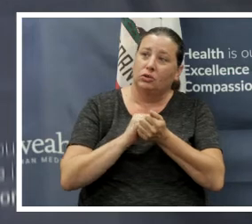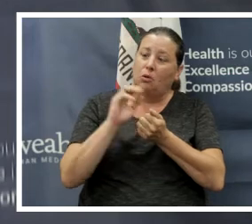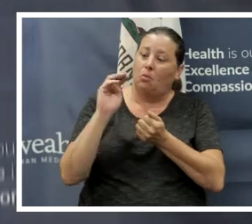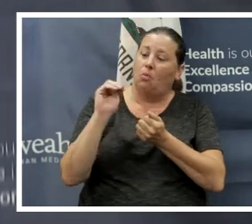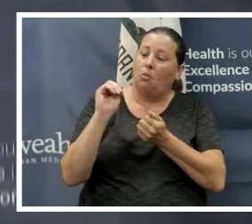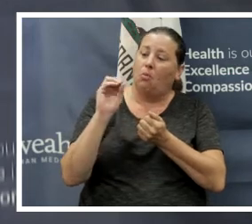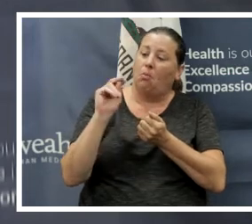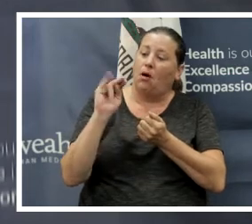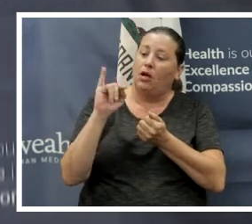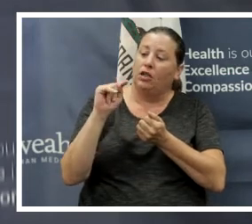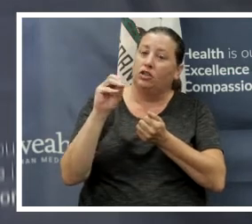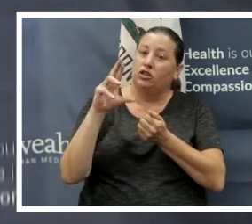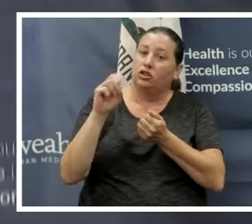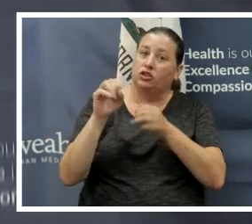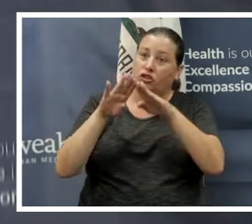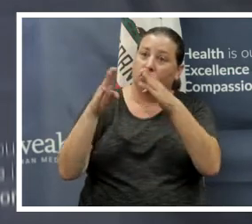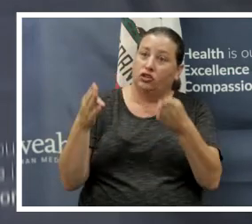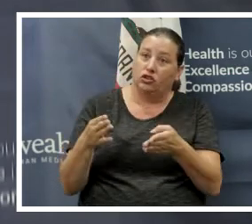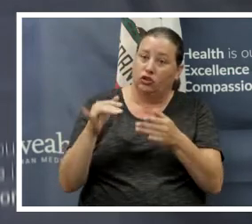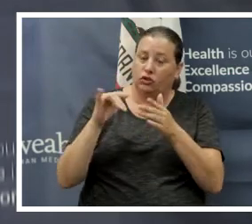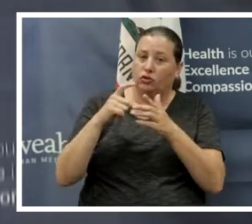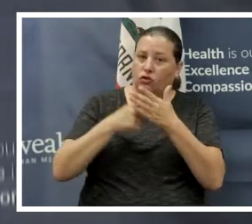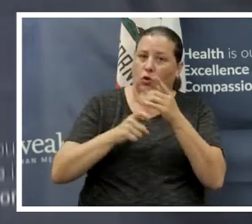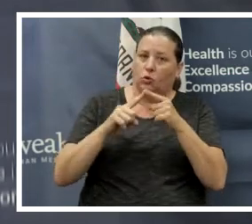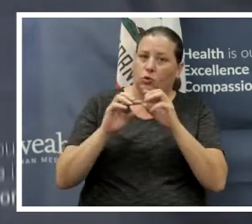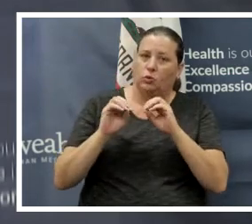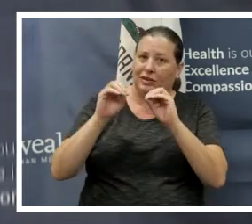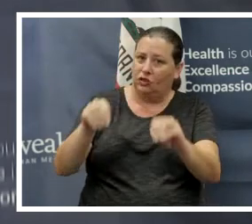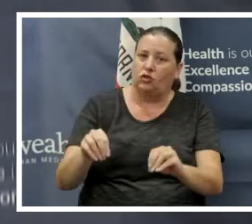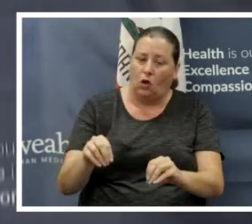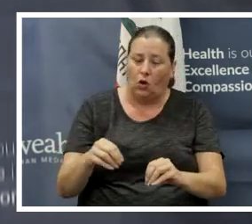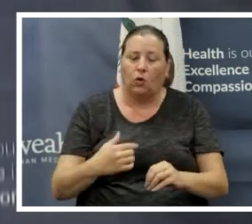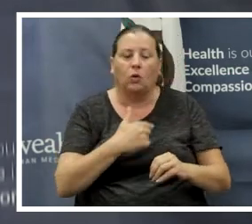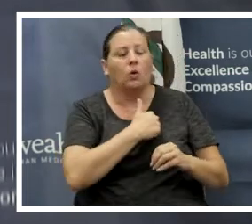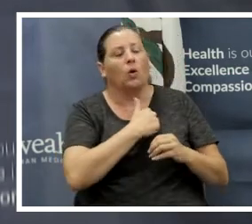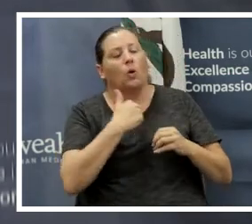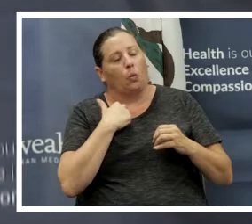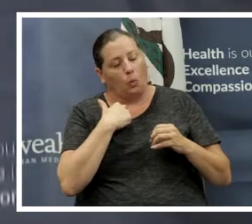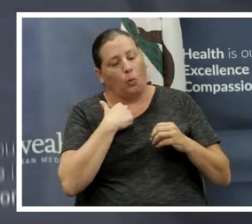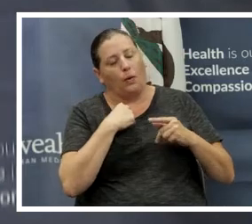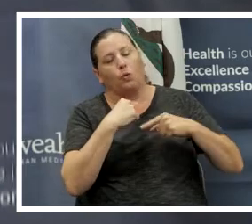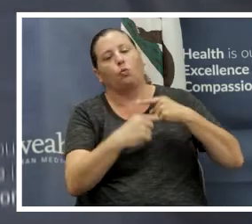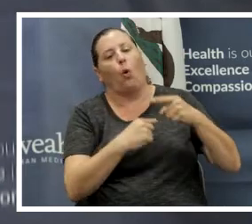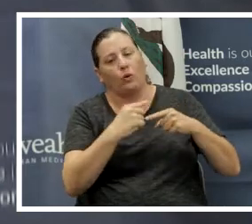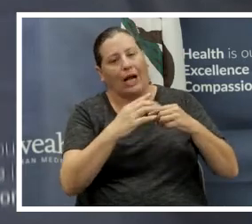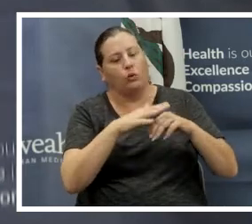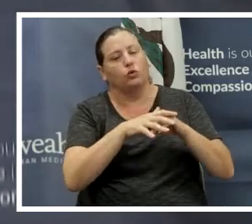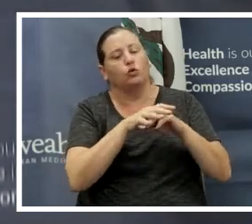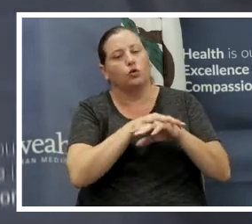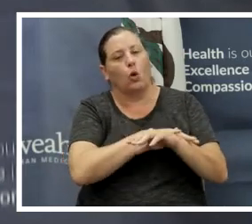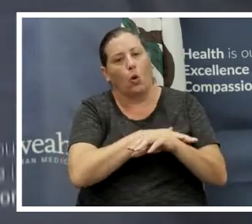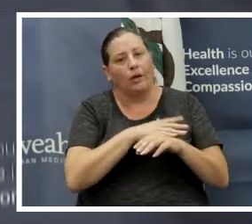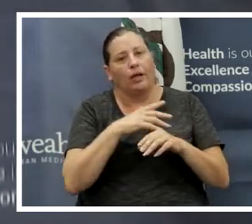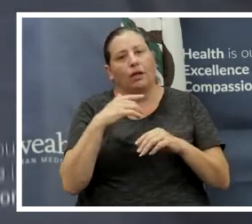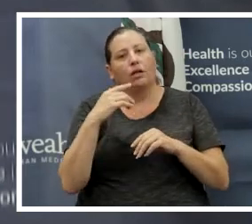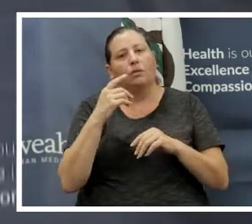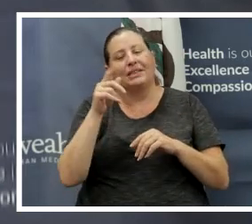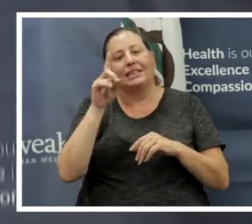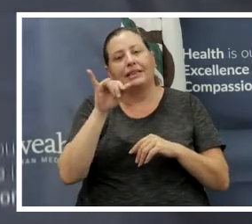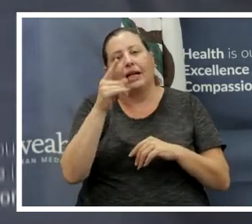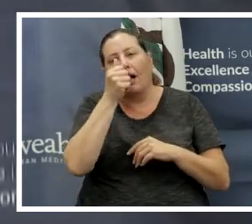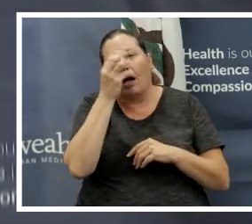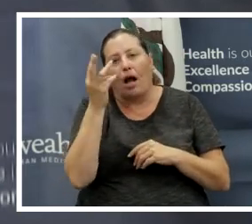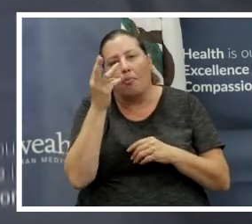Yeah, so we rolled it out slowly. We just did a couple units as pilot units